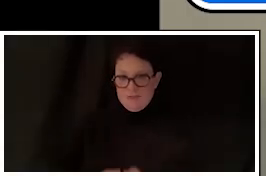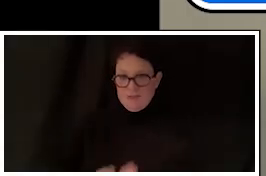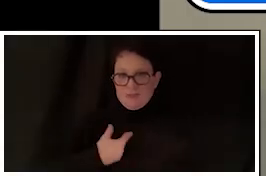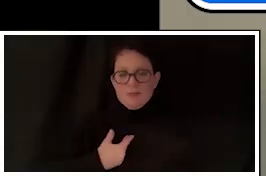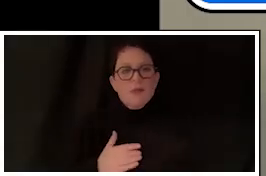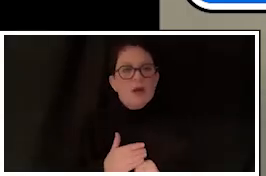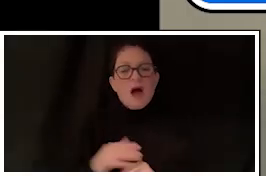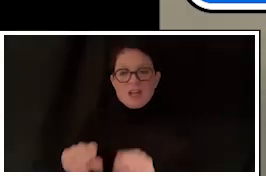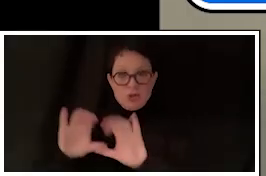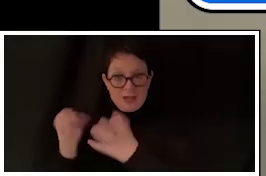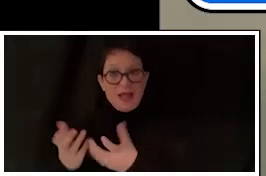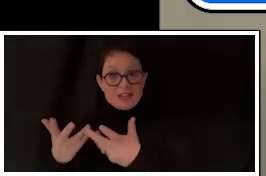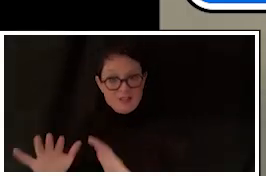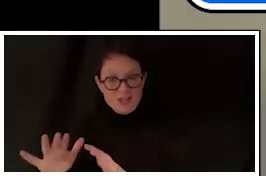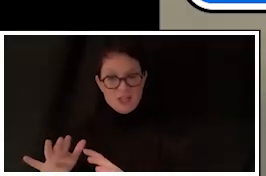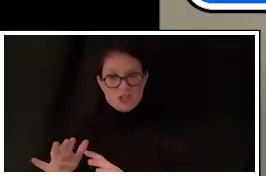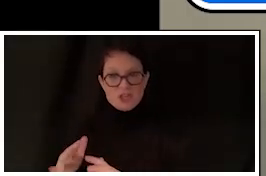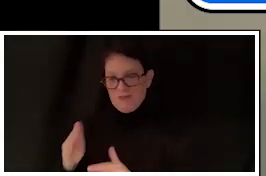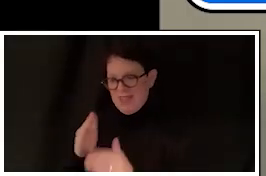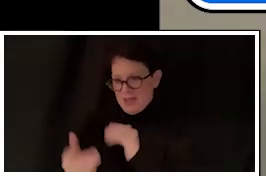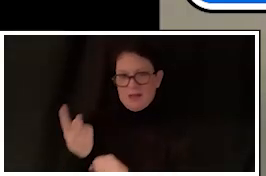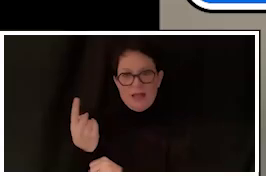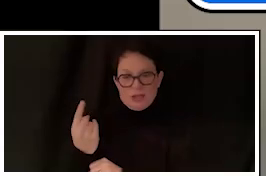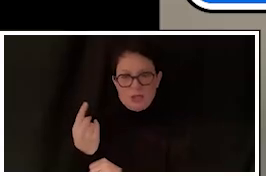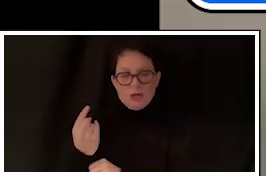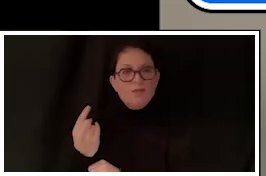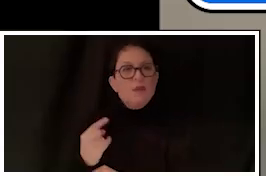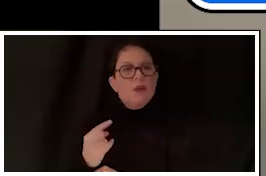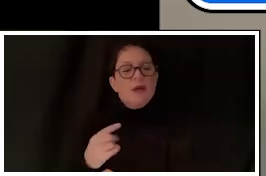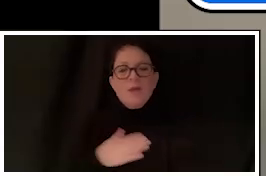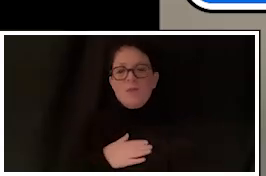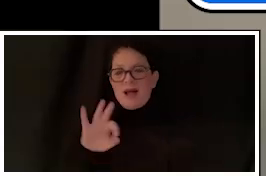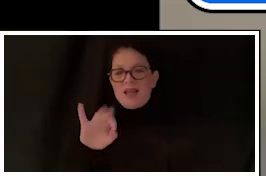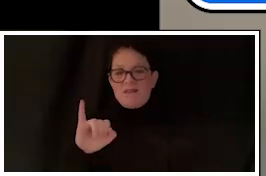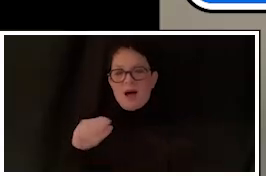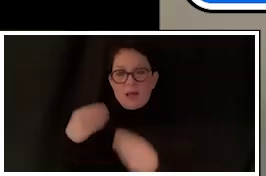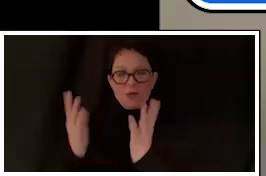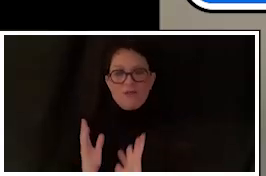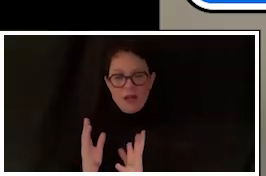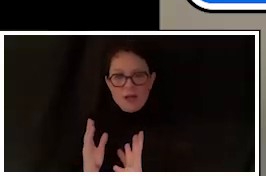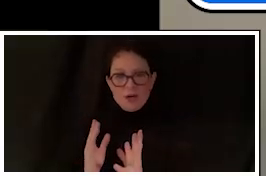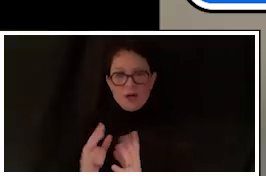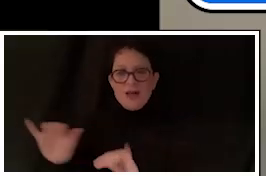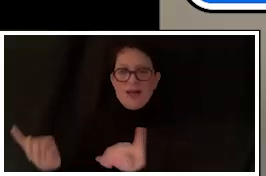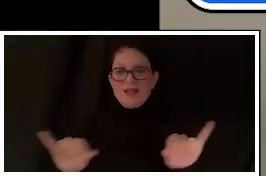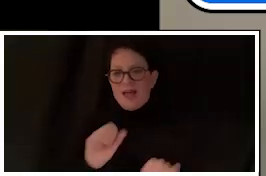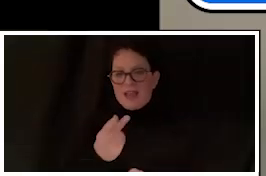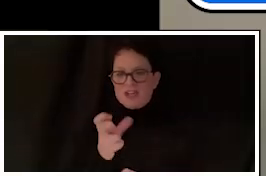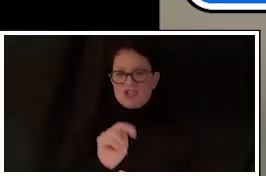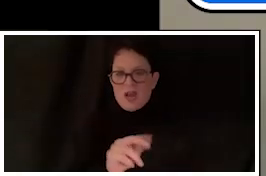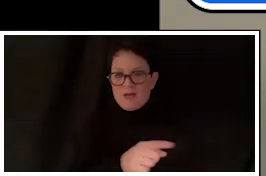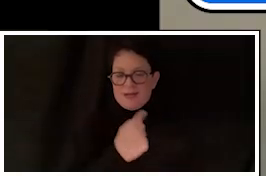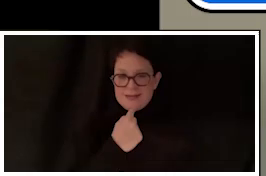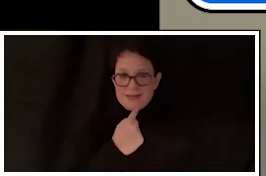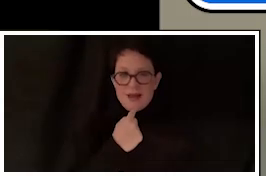And I just took the class actually just as of late last year. My FI provider, as like Sharon said, I